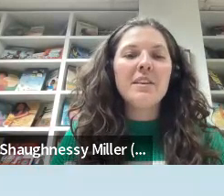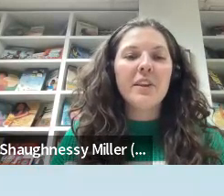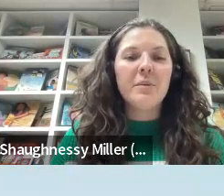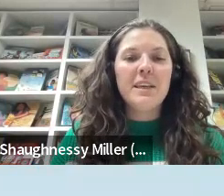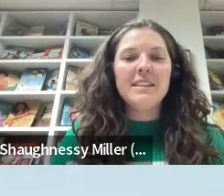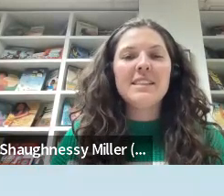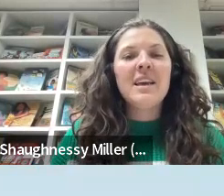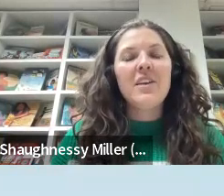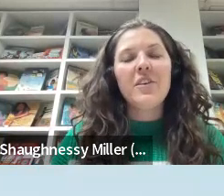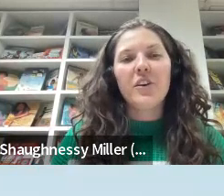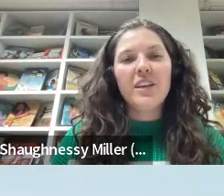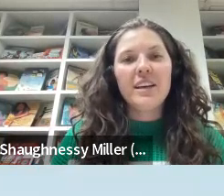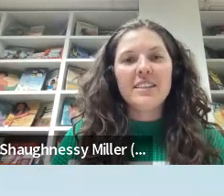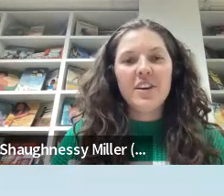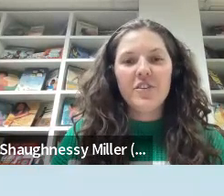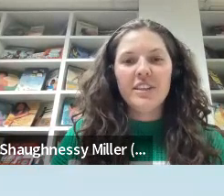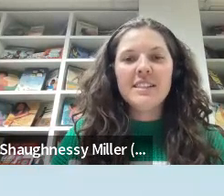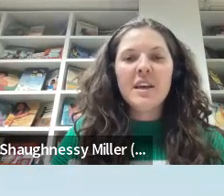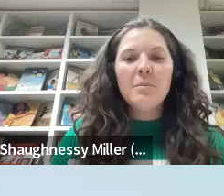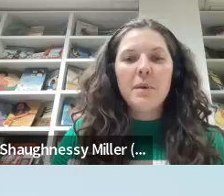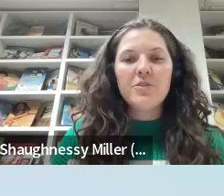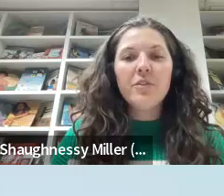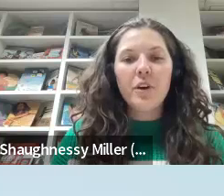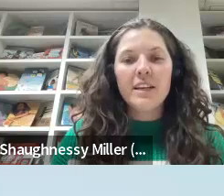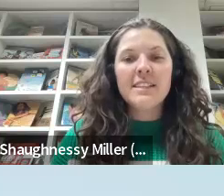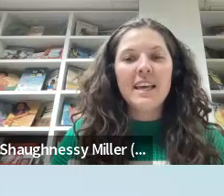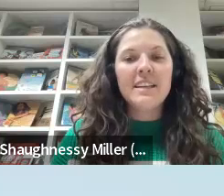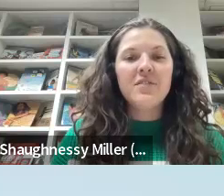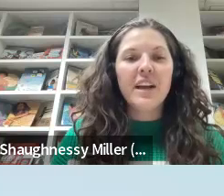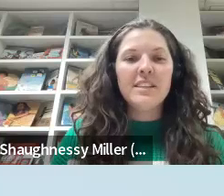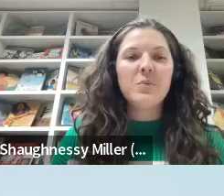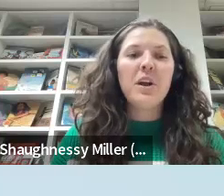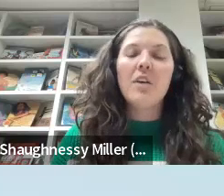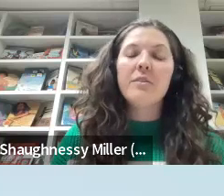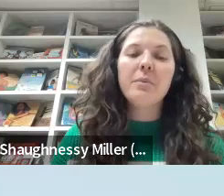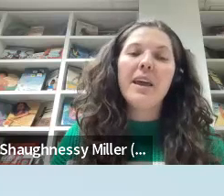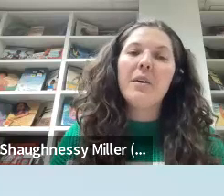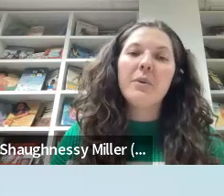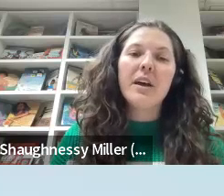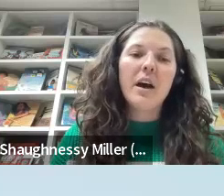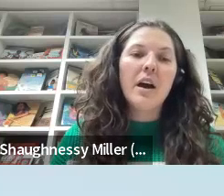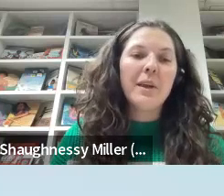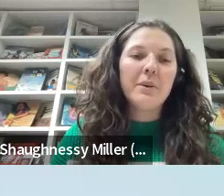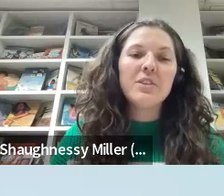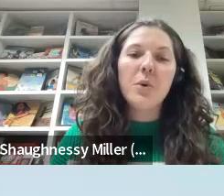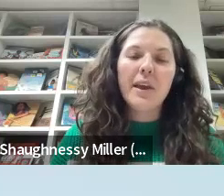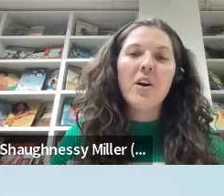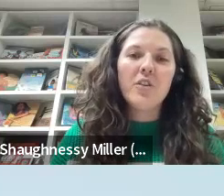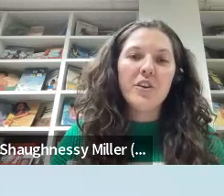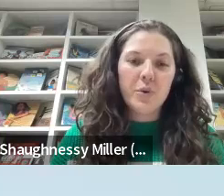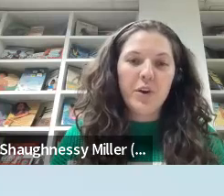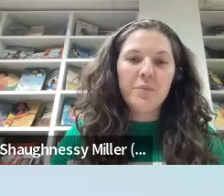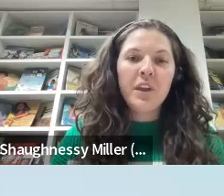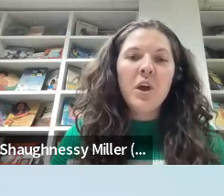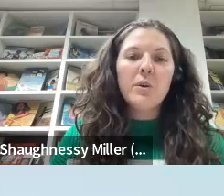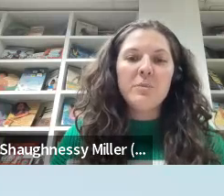Growing up in the Philippines in the early 1900s, Pedro Flores and his friends would often play with a toy called